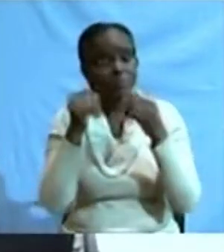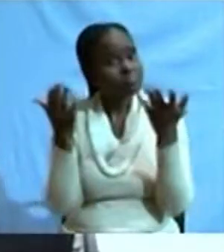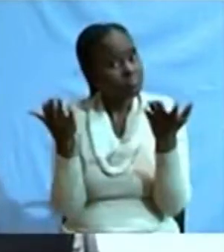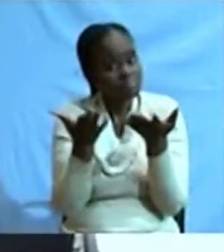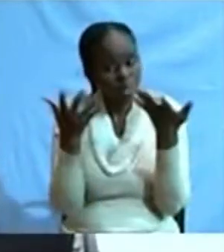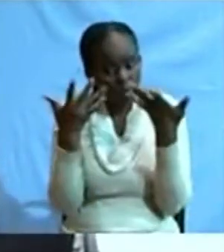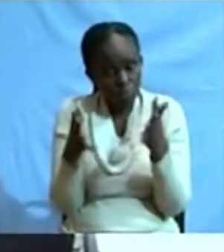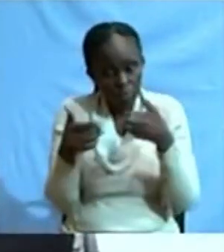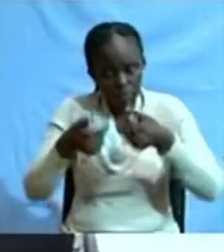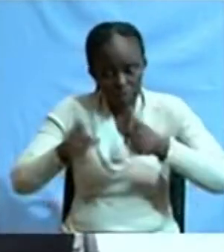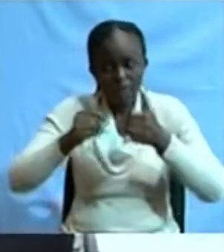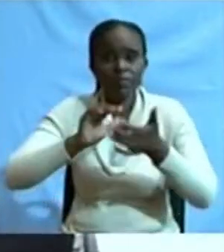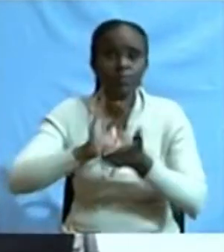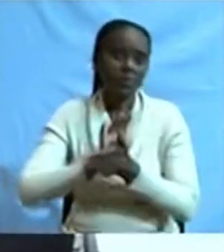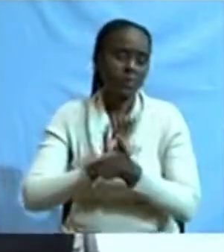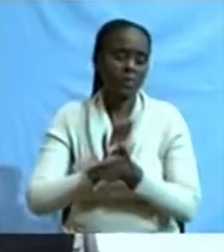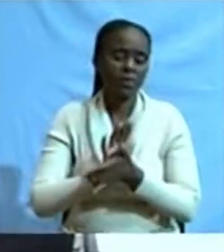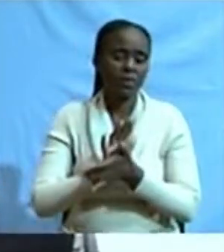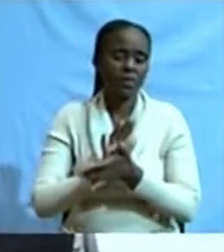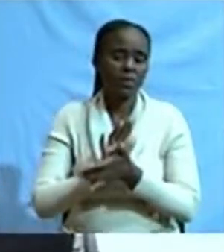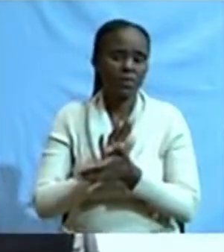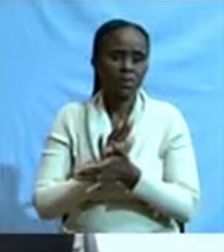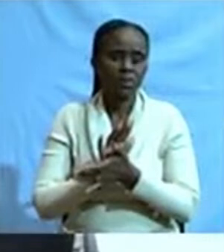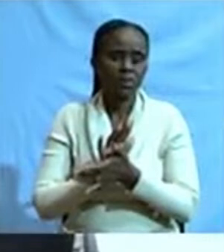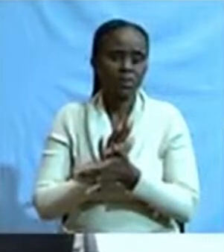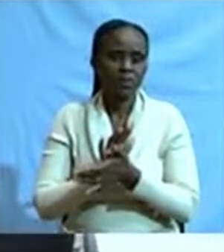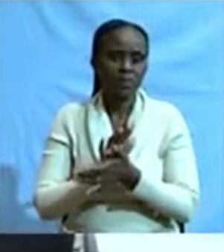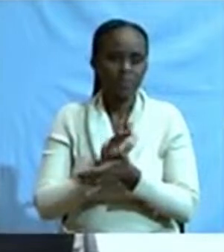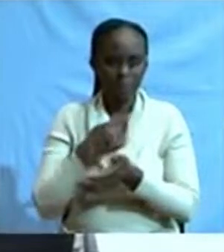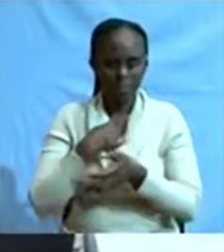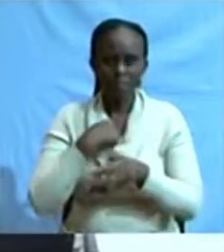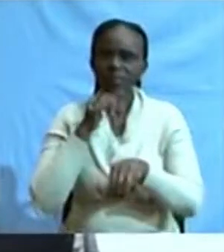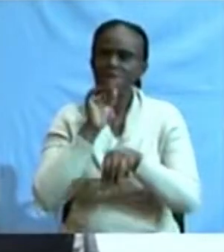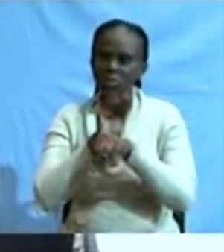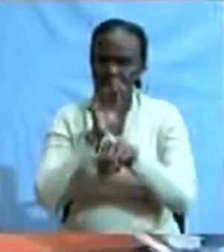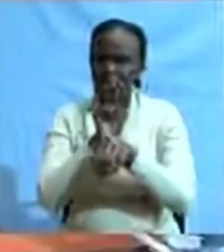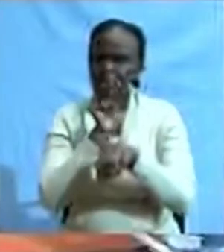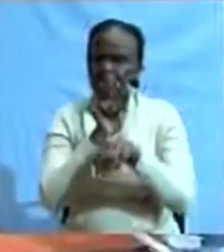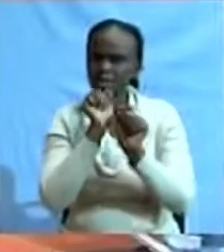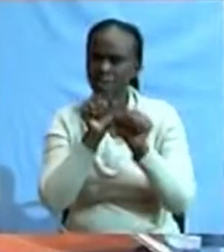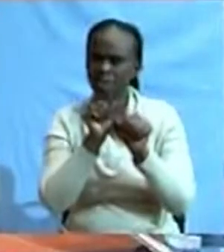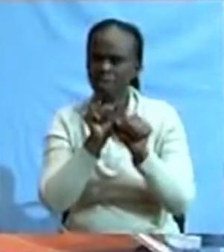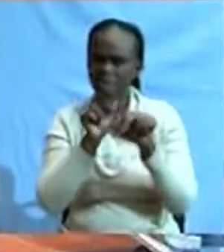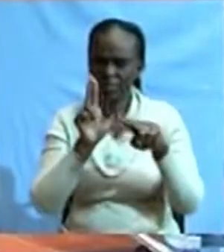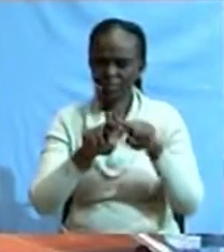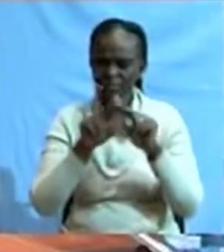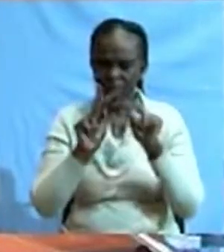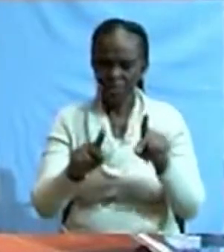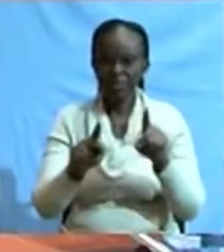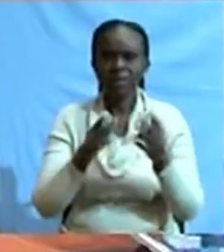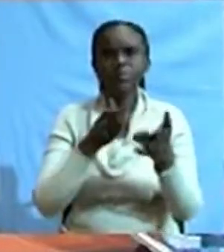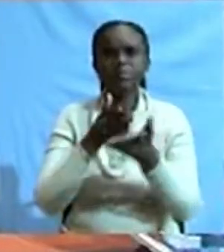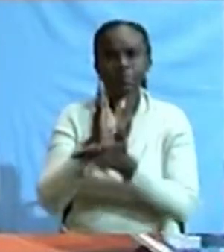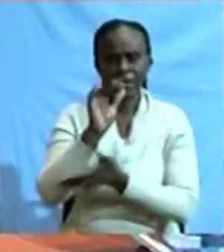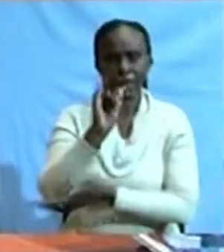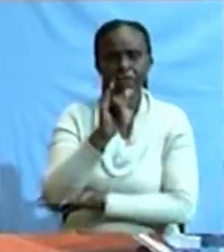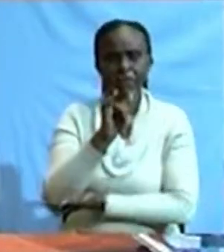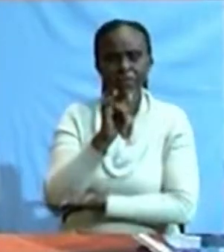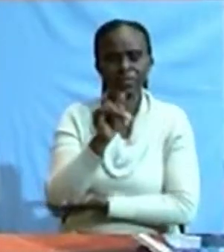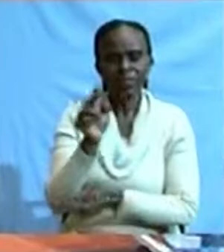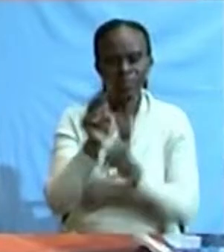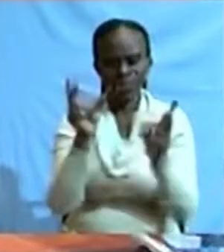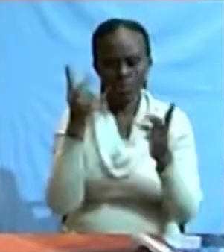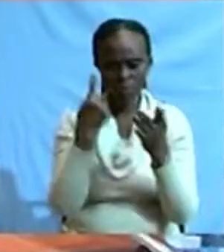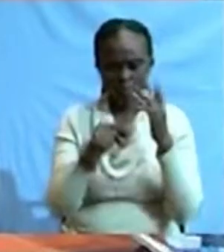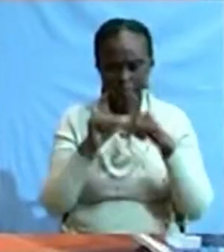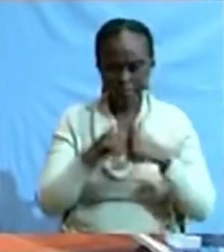completely. You know? Maybe I can comment on that. Yes, please. Yes. Chair, you are right. So what